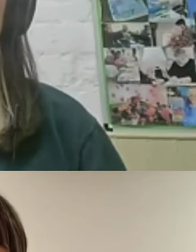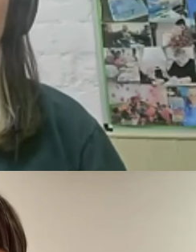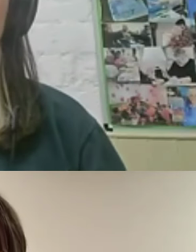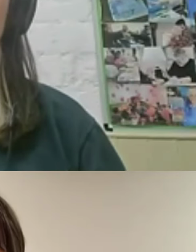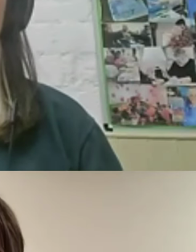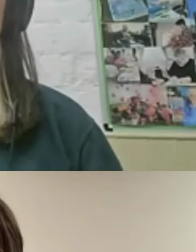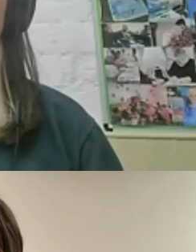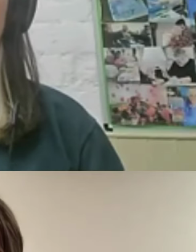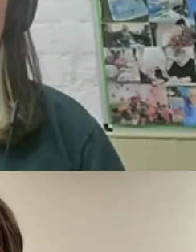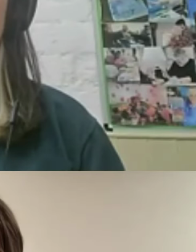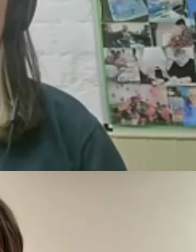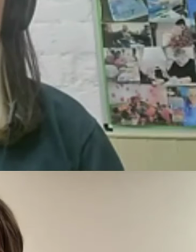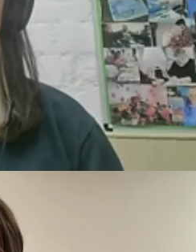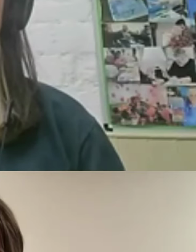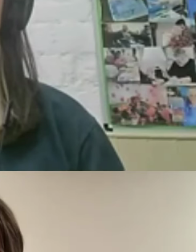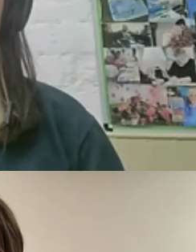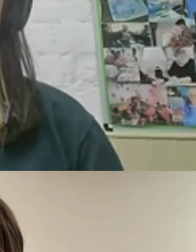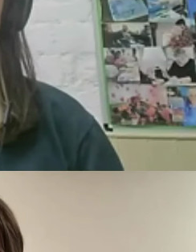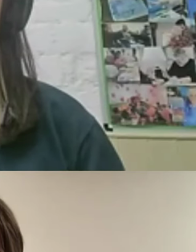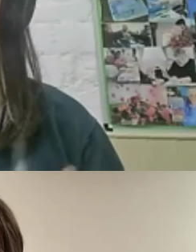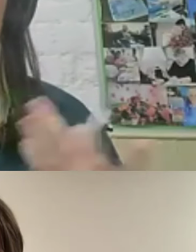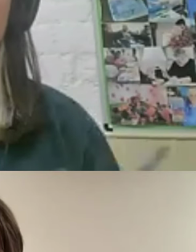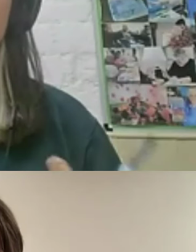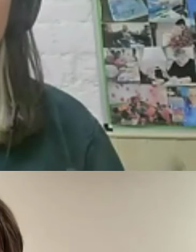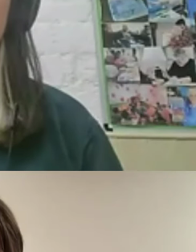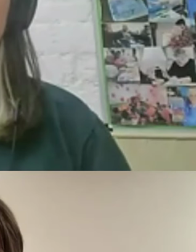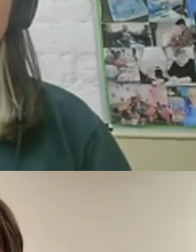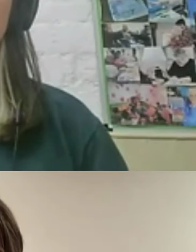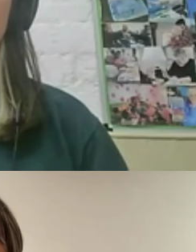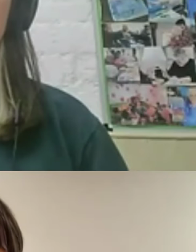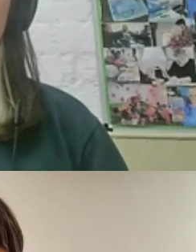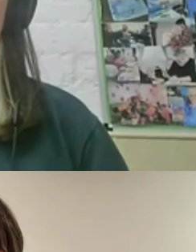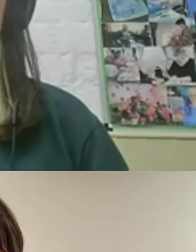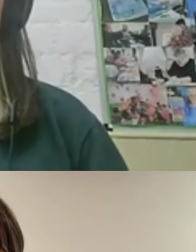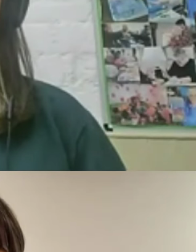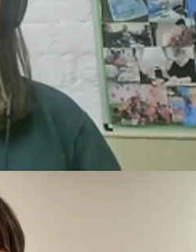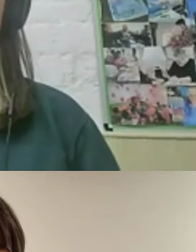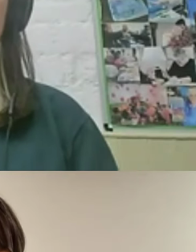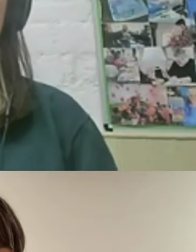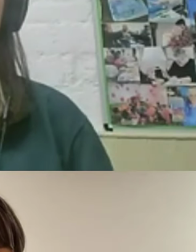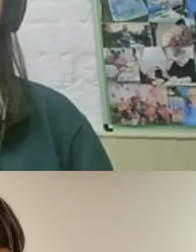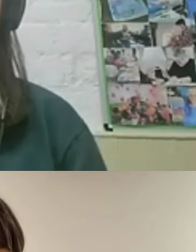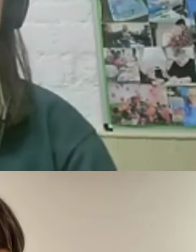of doing that, so freelancers aren't doing all of that work themselves.